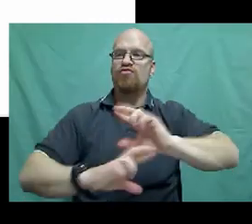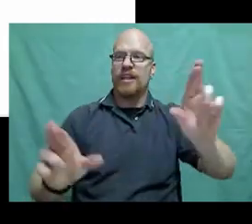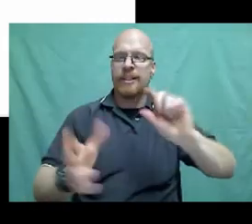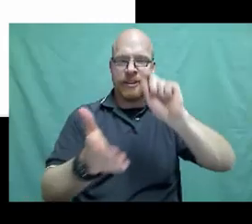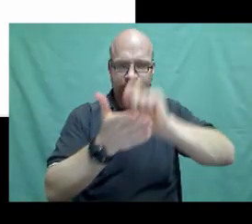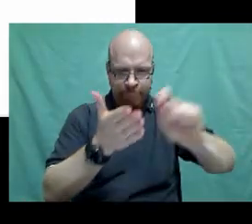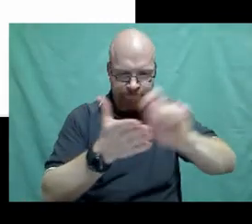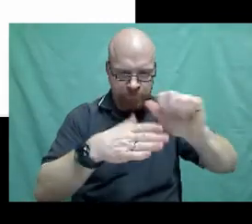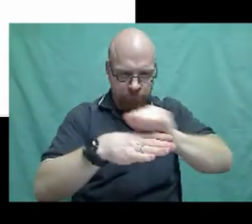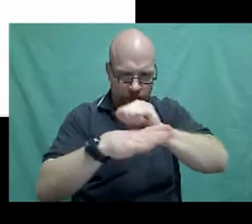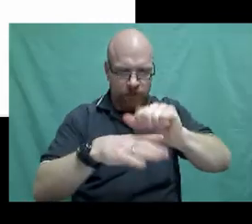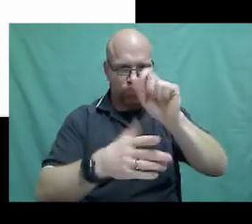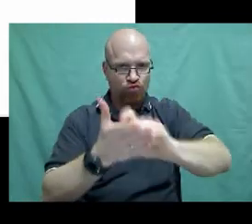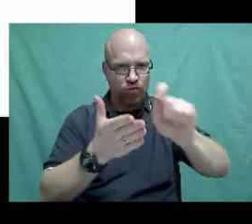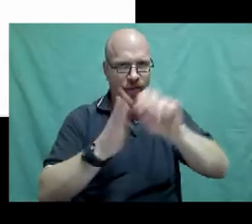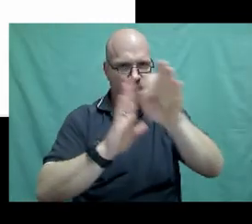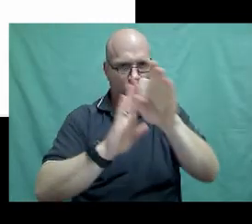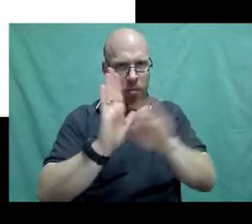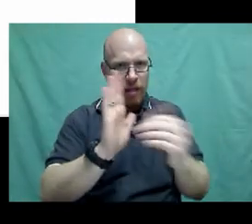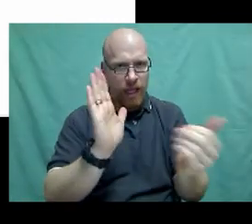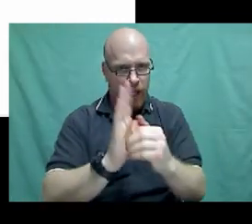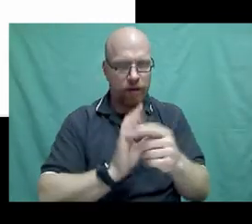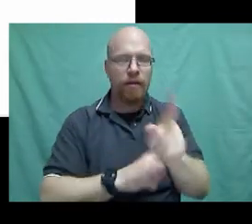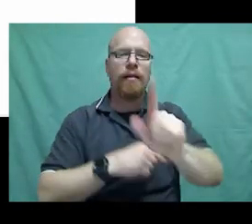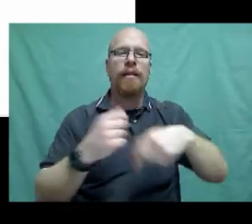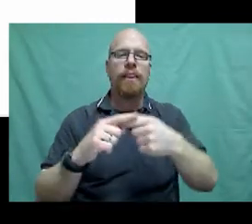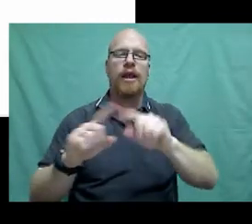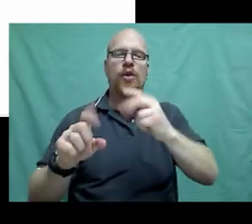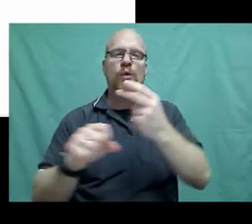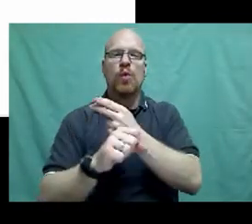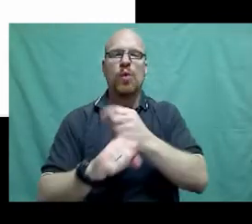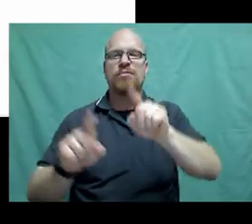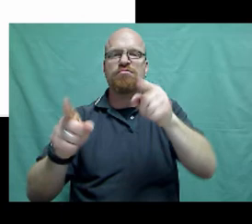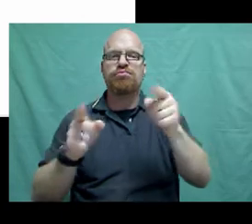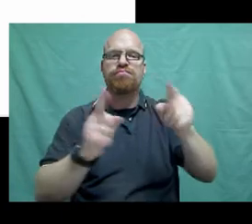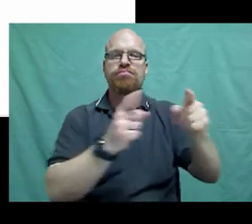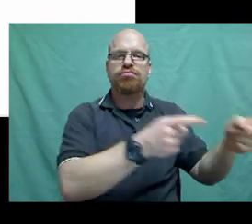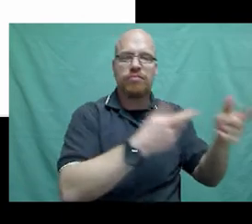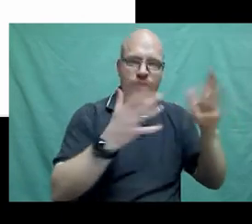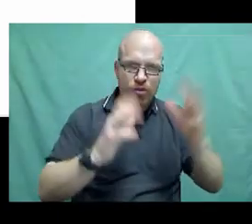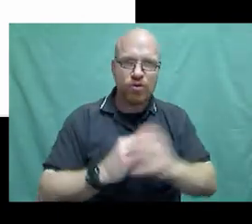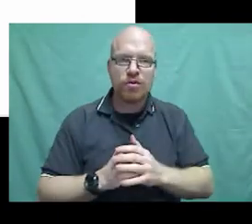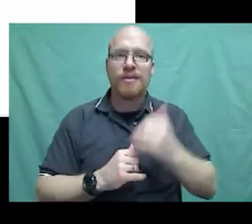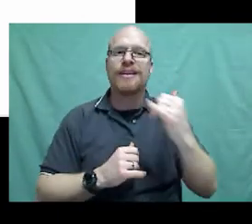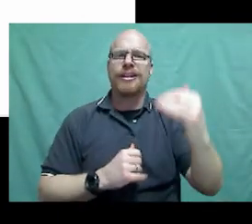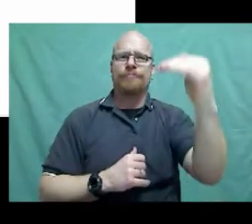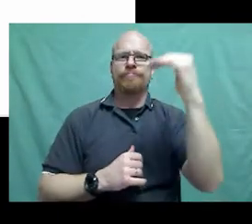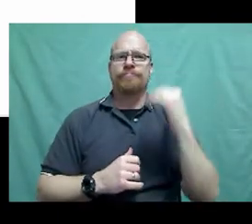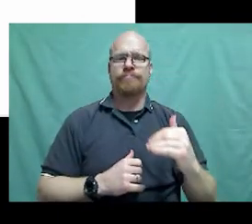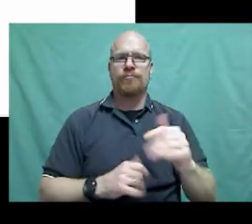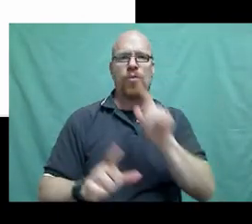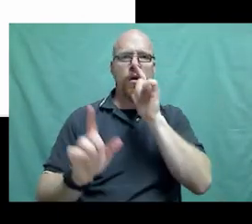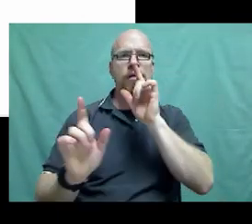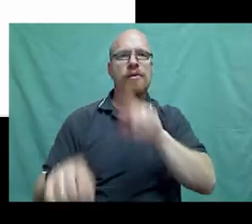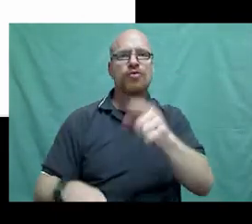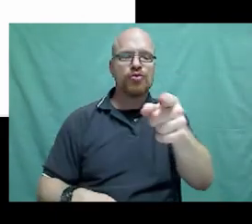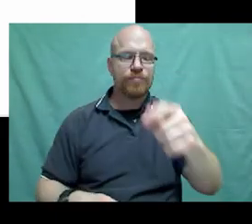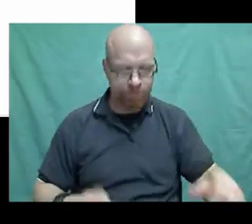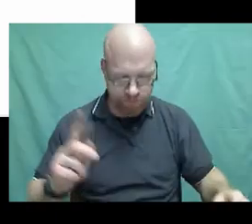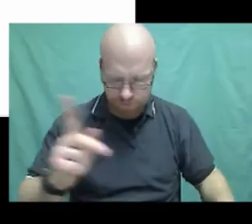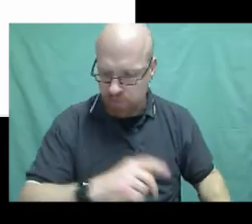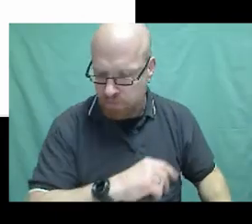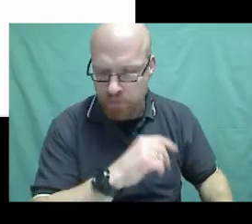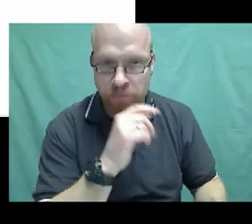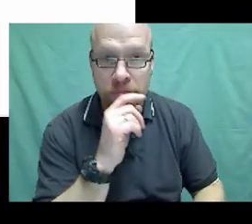Okay, now I'm ready. I've written my formula. Again, I practice writing. It helps, and I use parentheses here. Now what I'm going to do